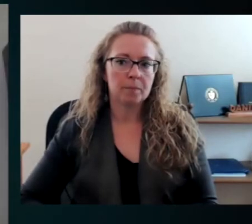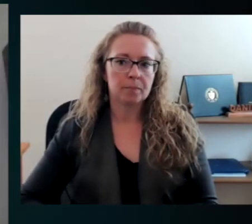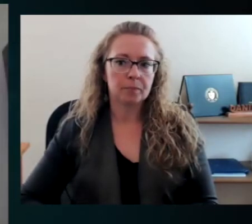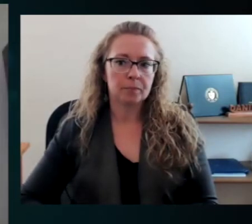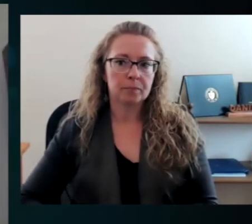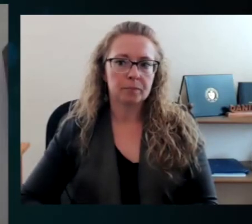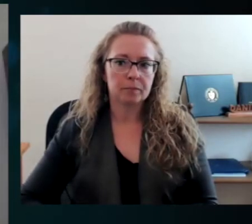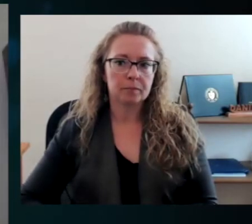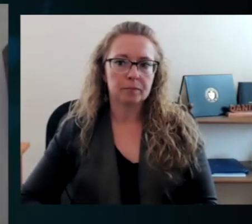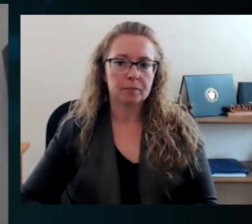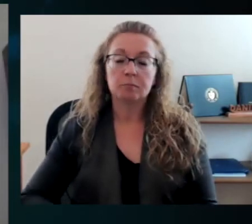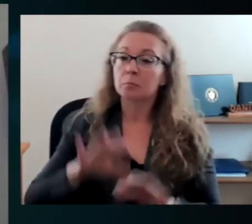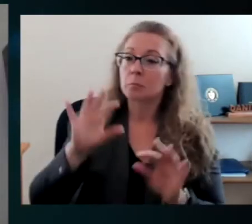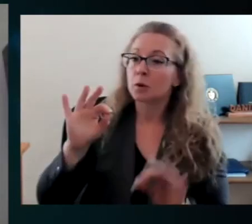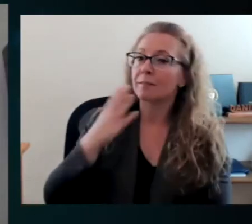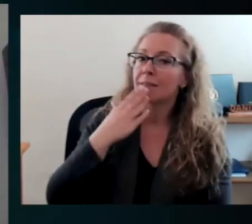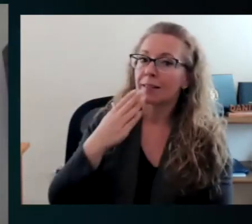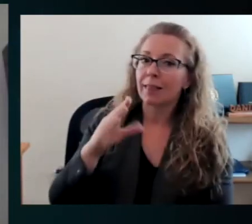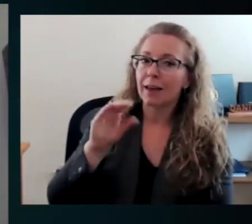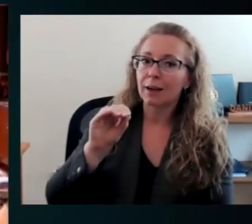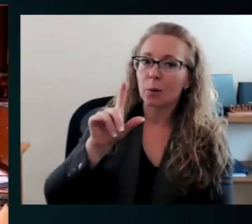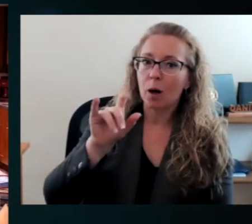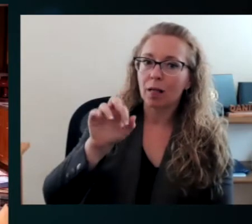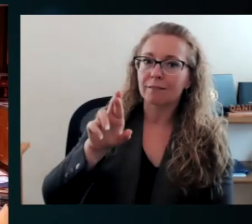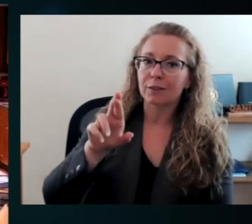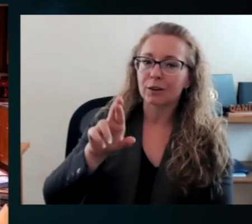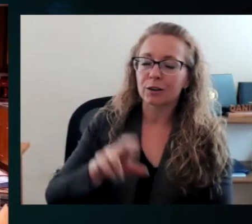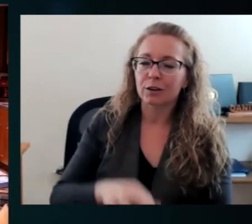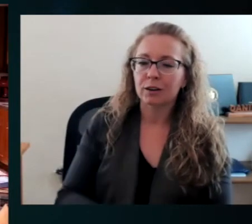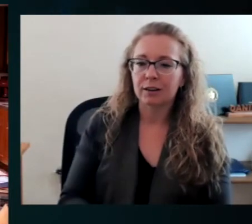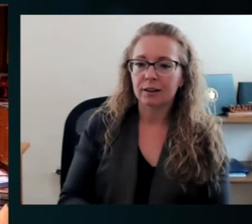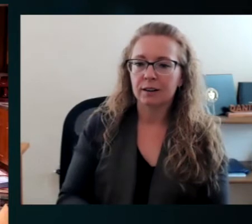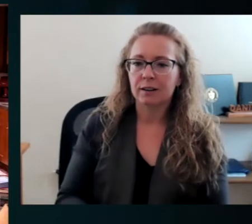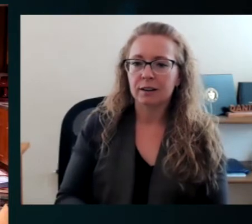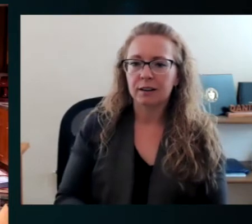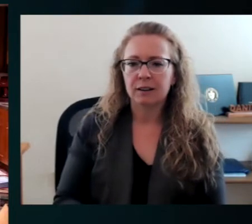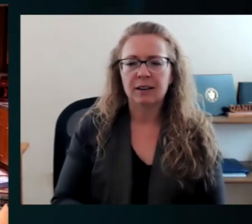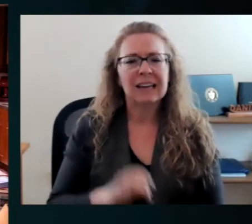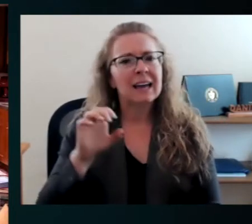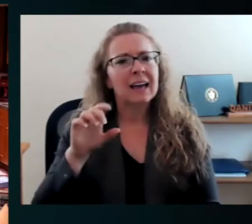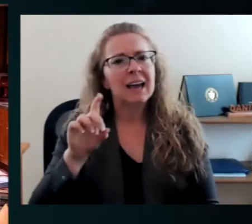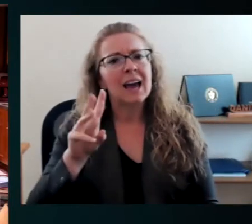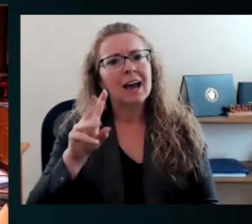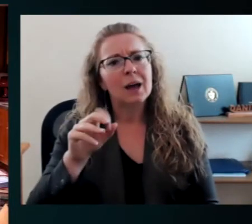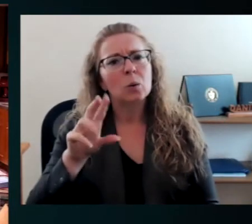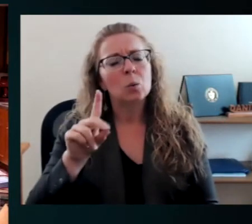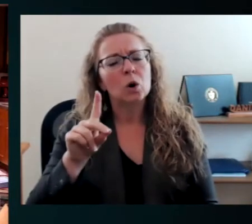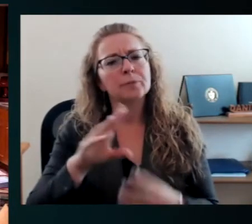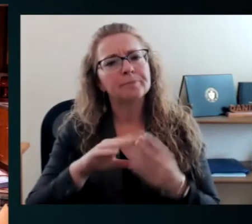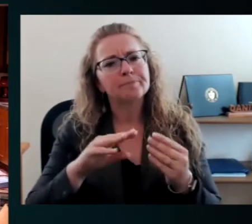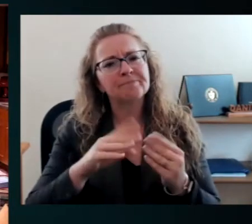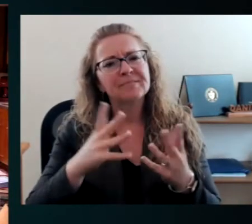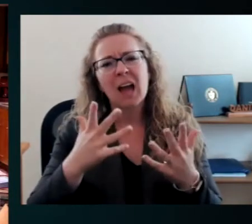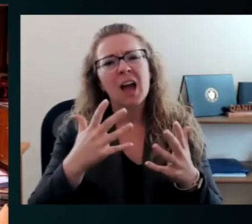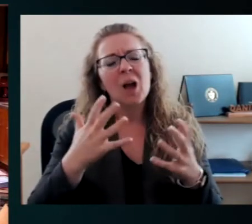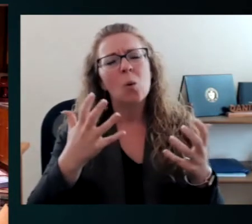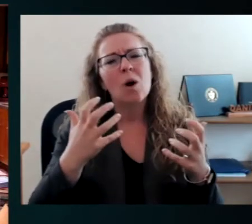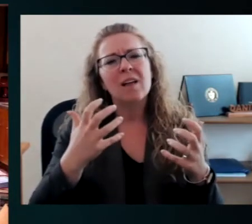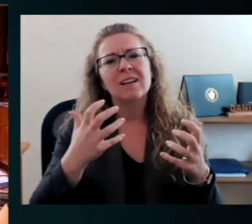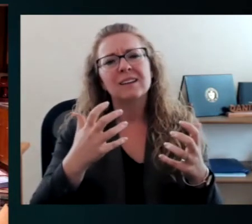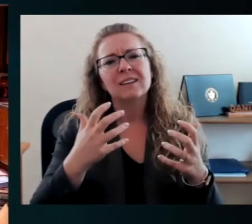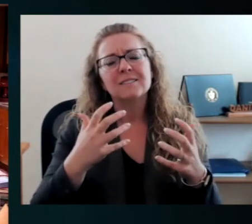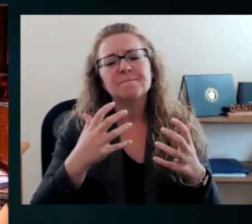Perfect. Thank you, Oliver. I wanted to move it out of the realm of some local